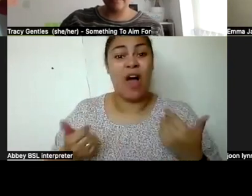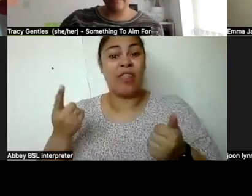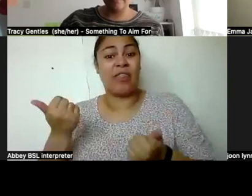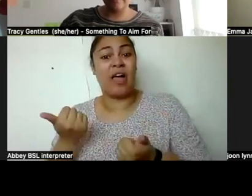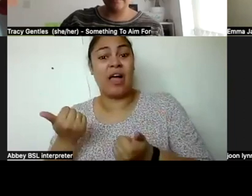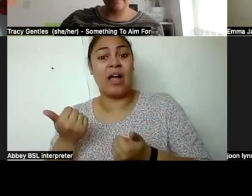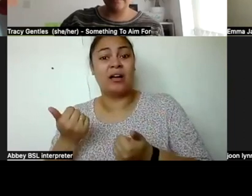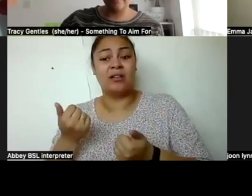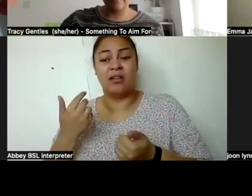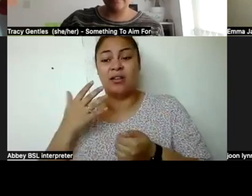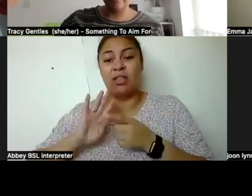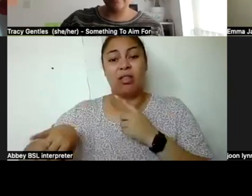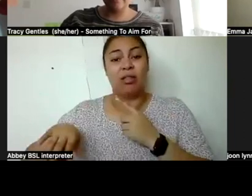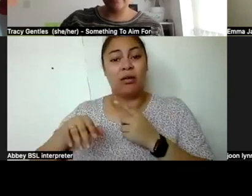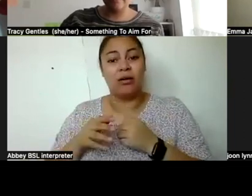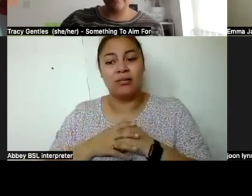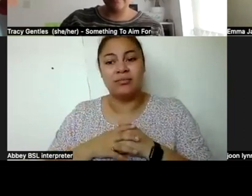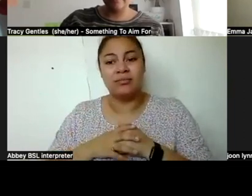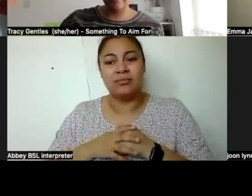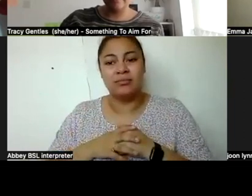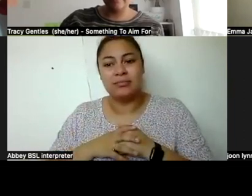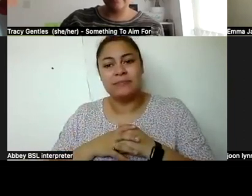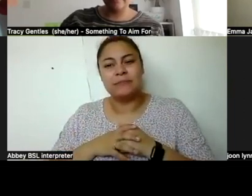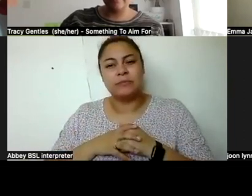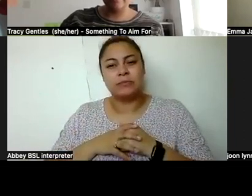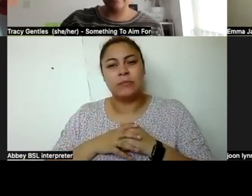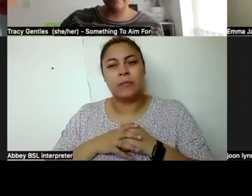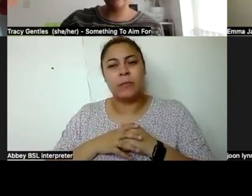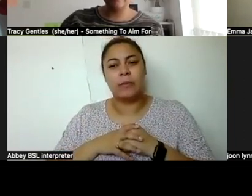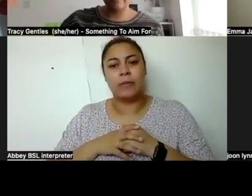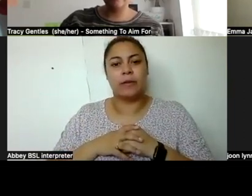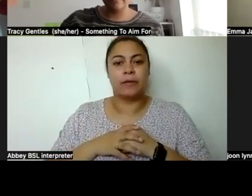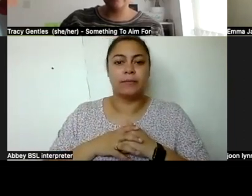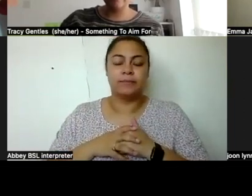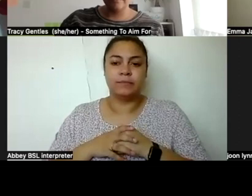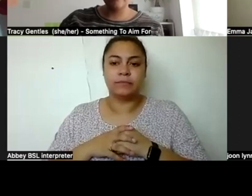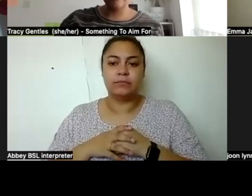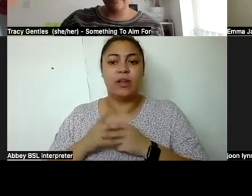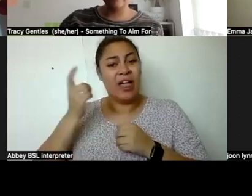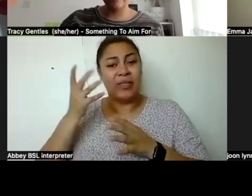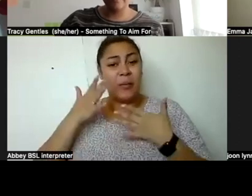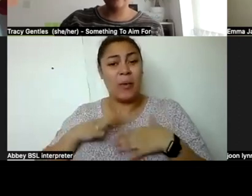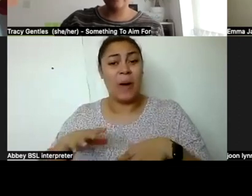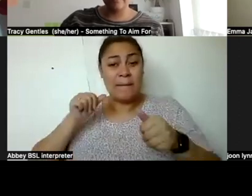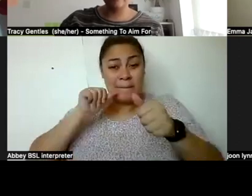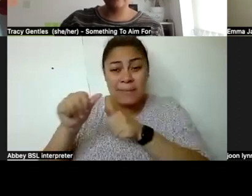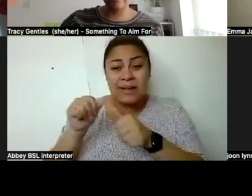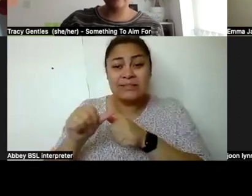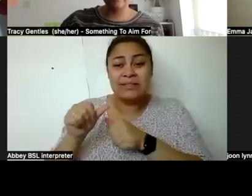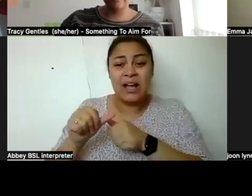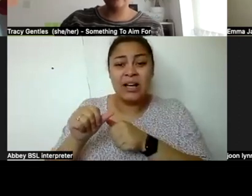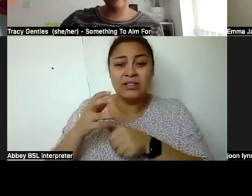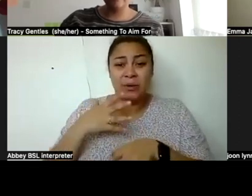be ungenerous. And I don't think that's conscious most of that time. I think we want better, so we're